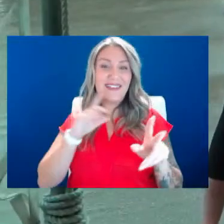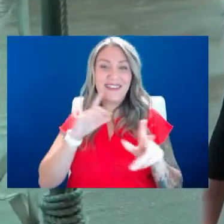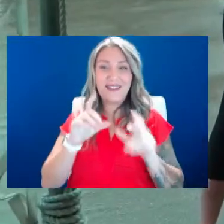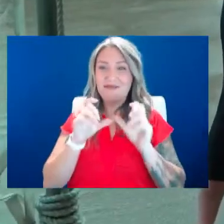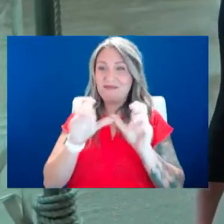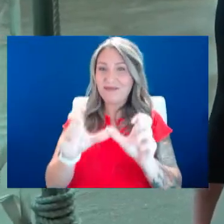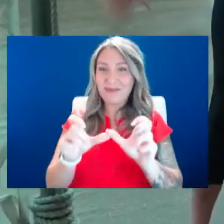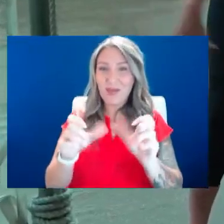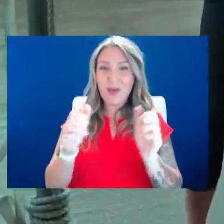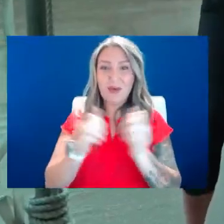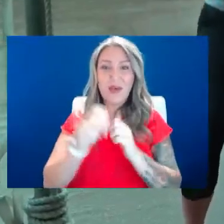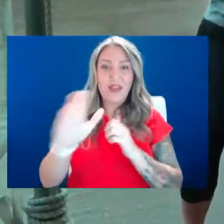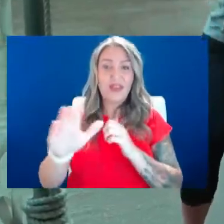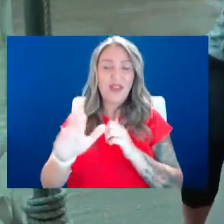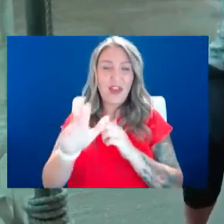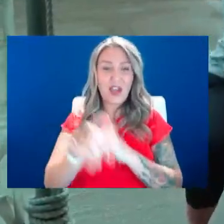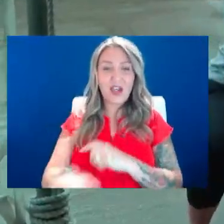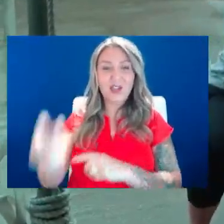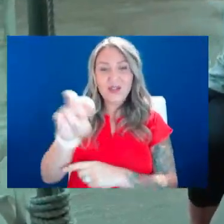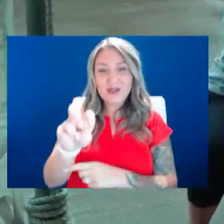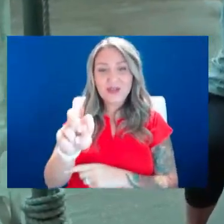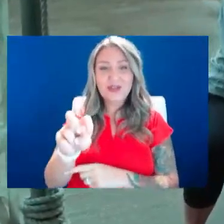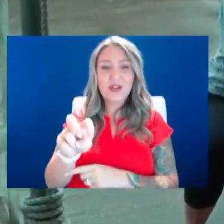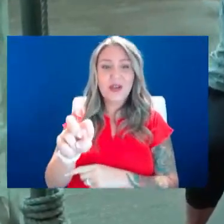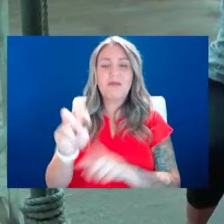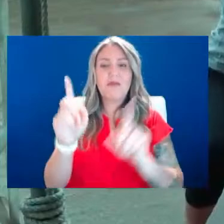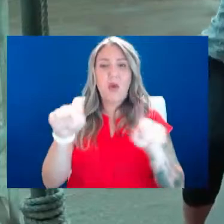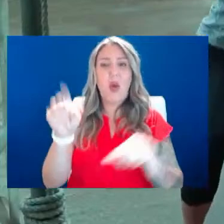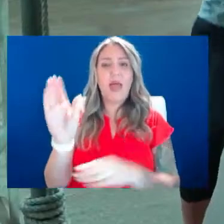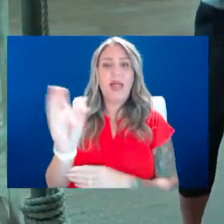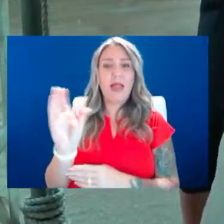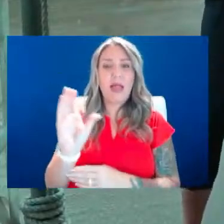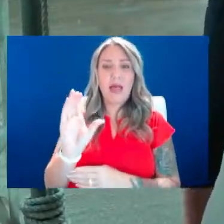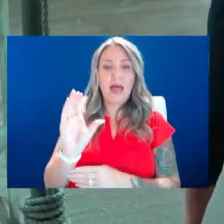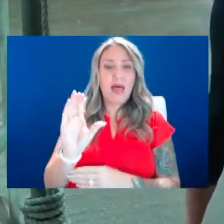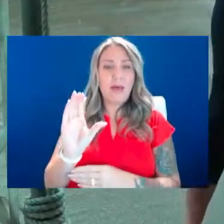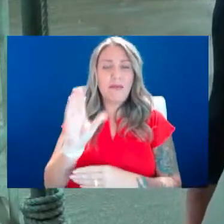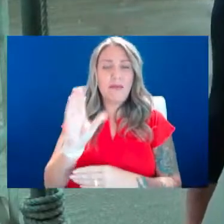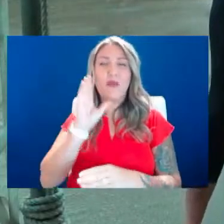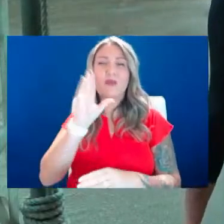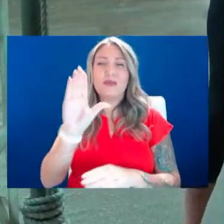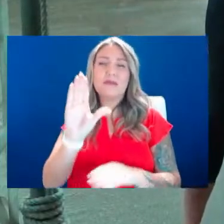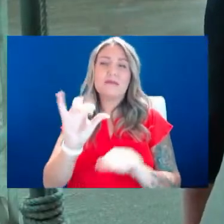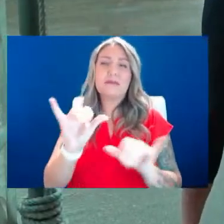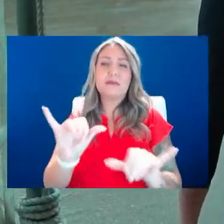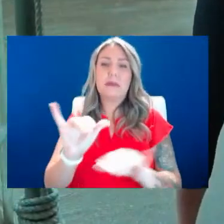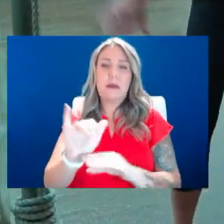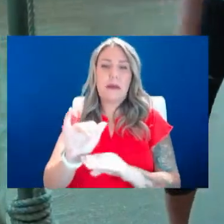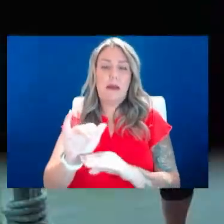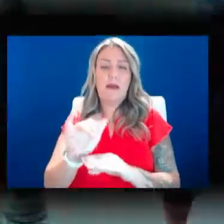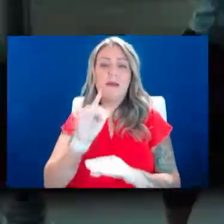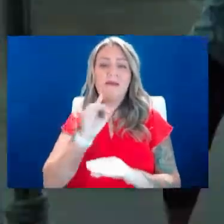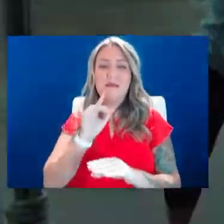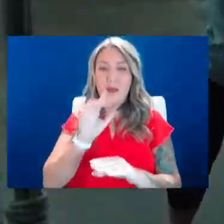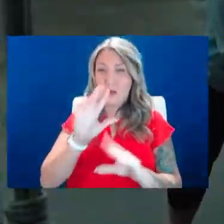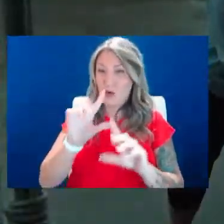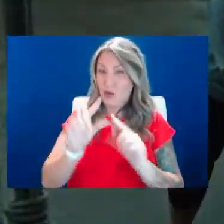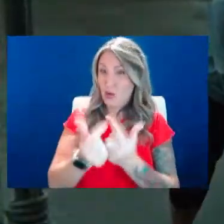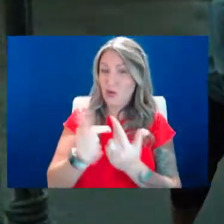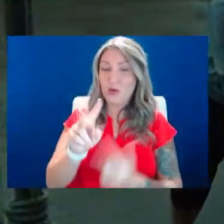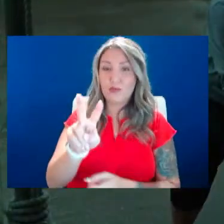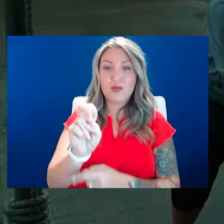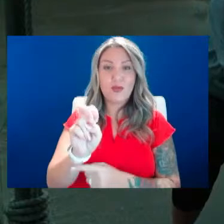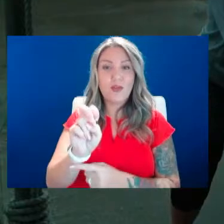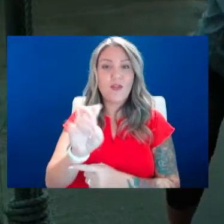of their trip. They will head to Columbia, where they will stay the night tonight. So in all, this group has a 243-mile